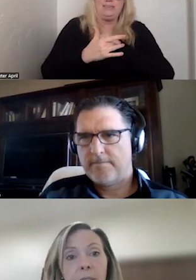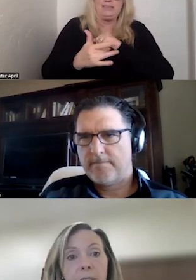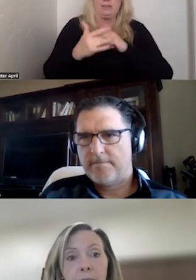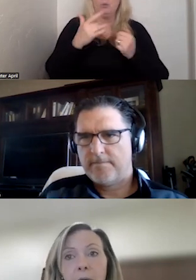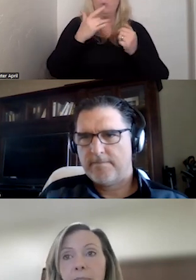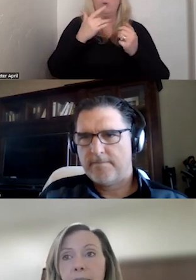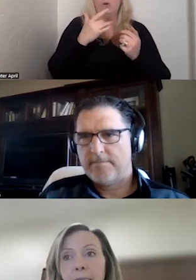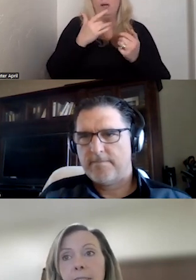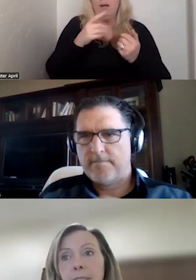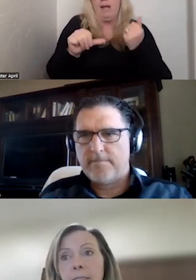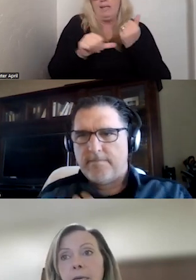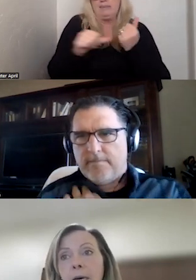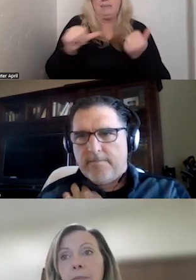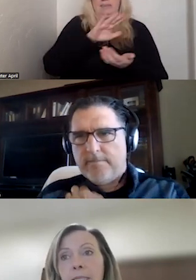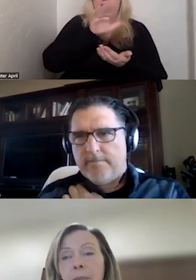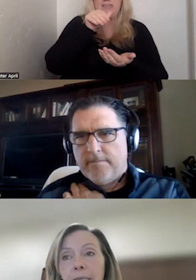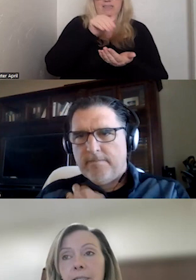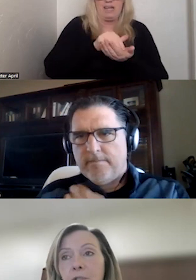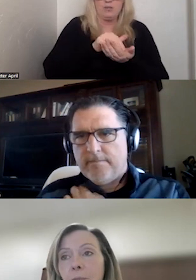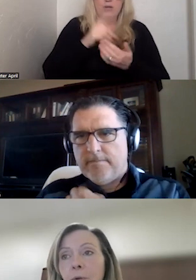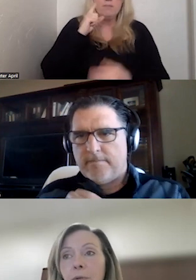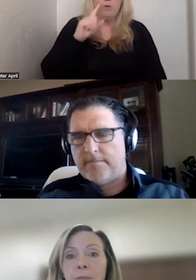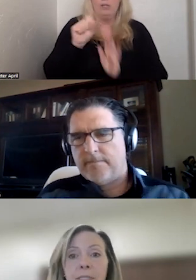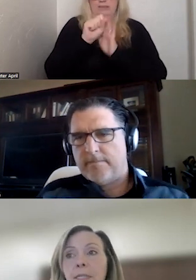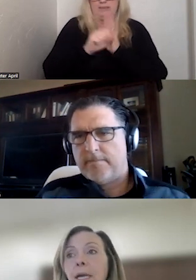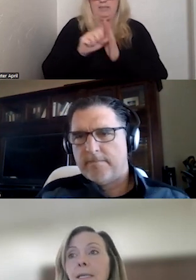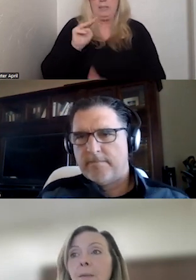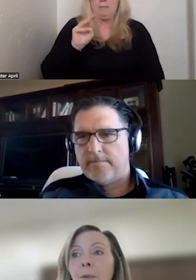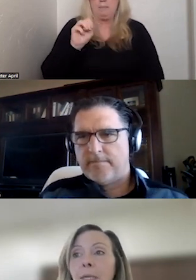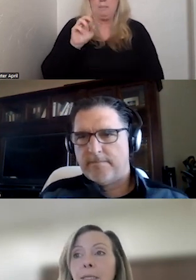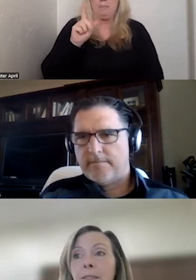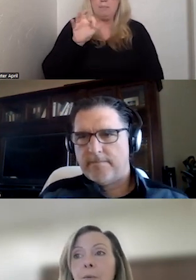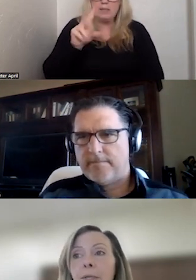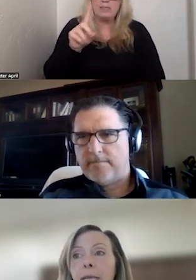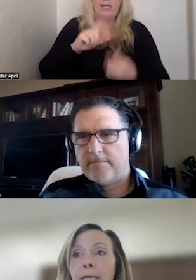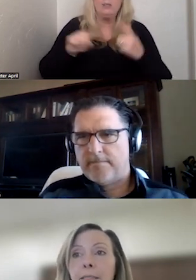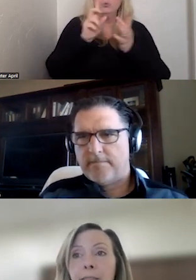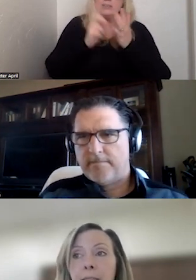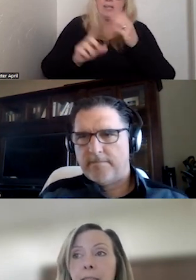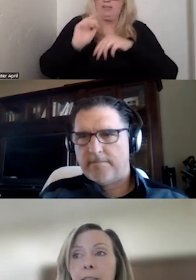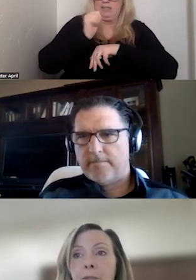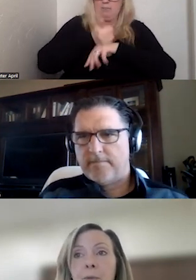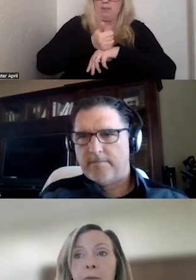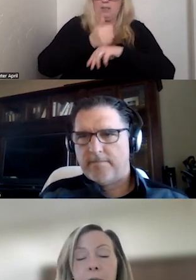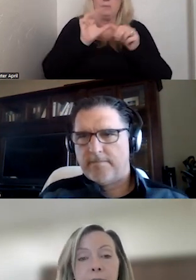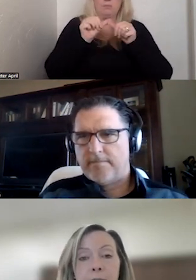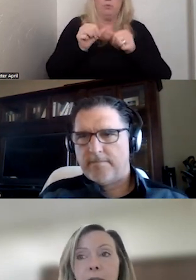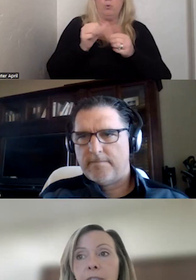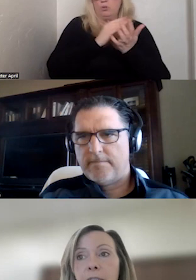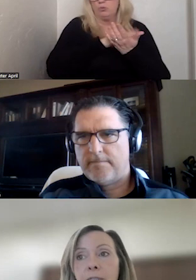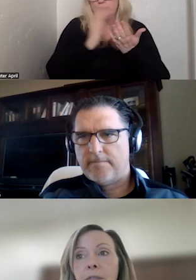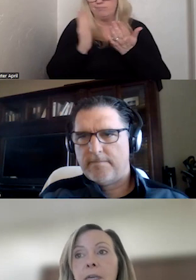center to help states, state Medicaid and CHIP programs design, implement, or enhance the continuum of